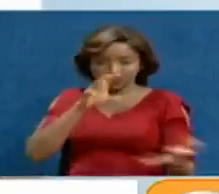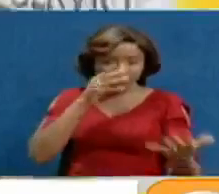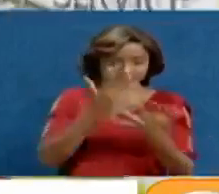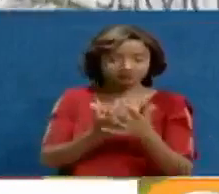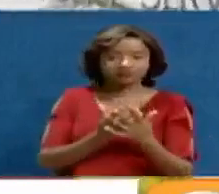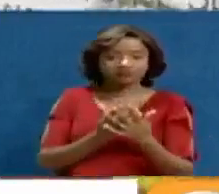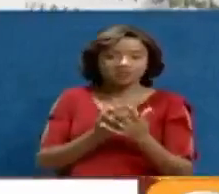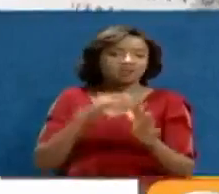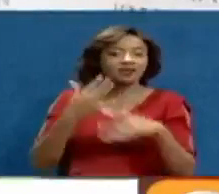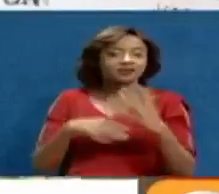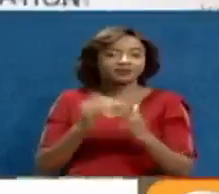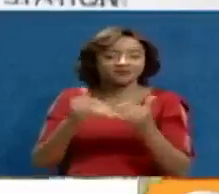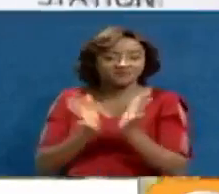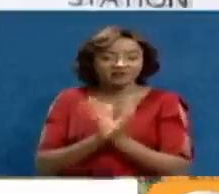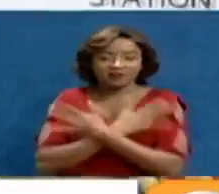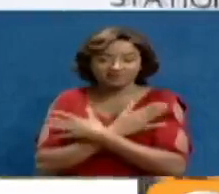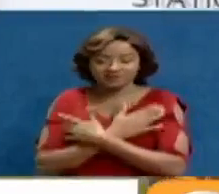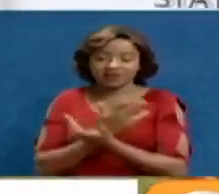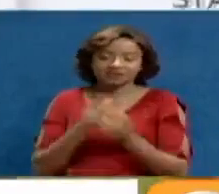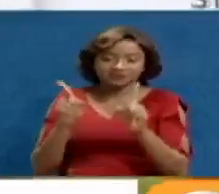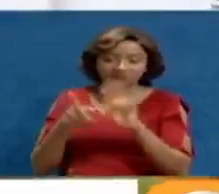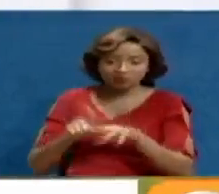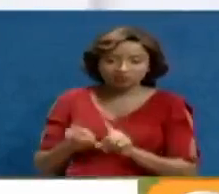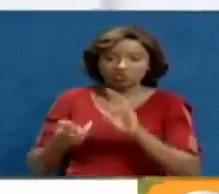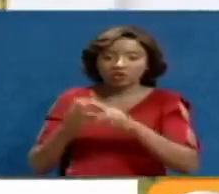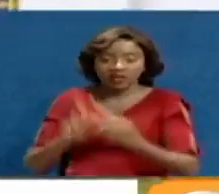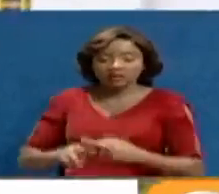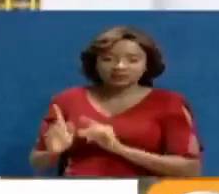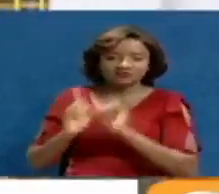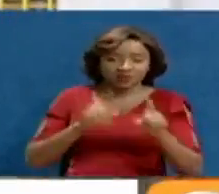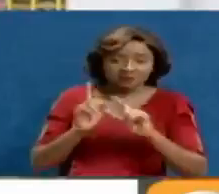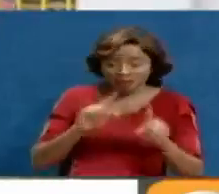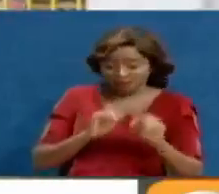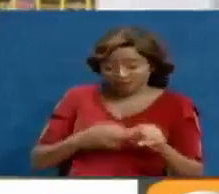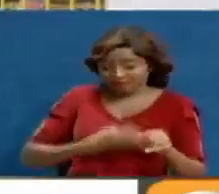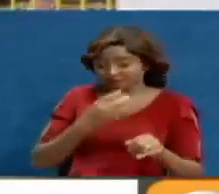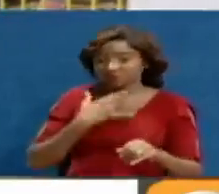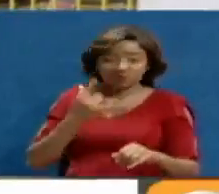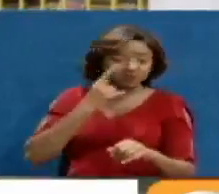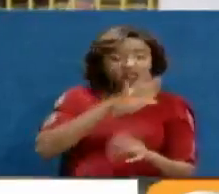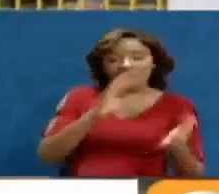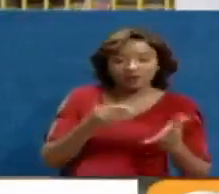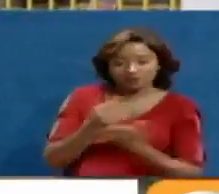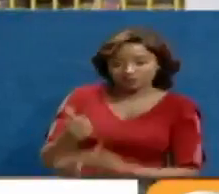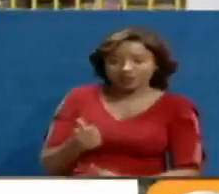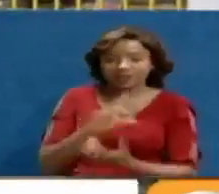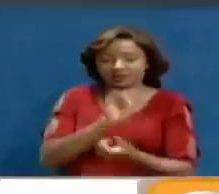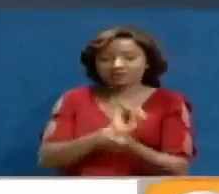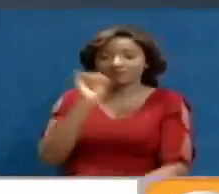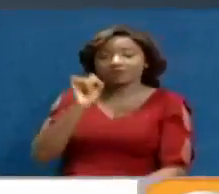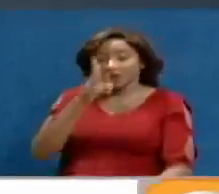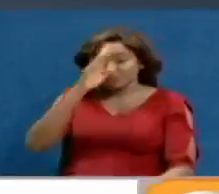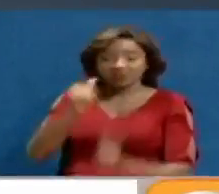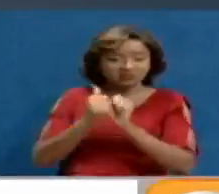friends and relatives paid him a visit on the 18th December to seek for his release on cash bail or police bond. Police